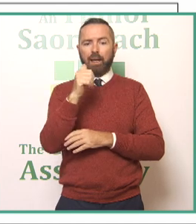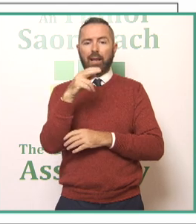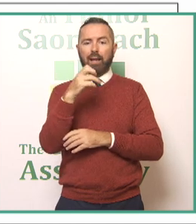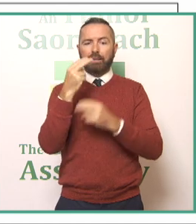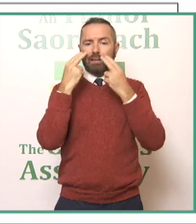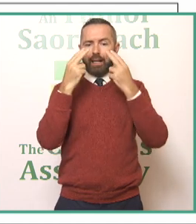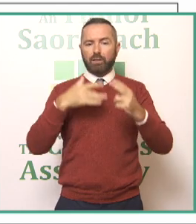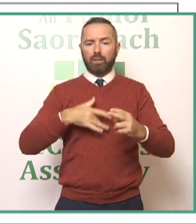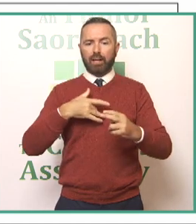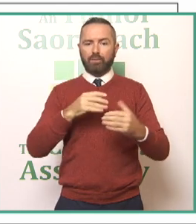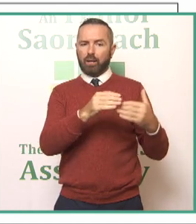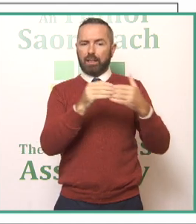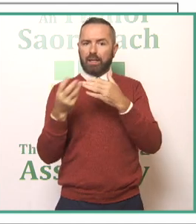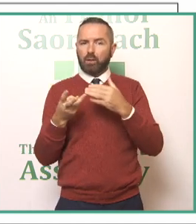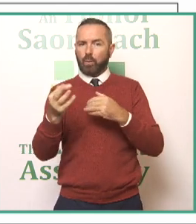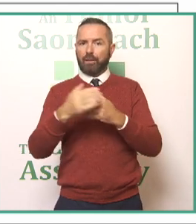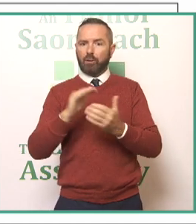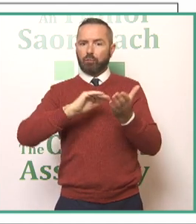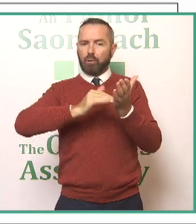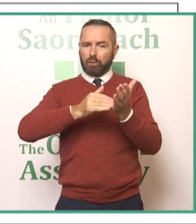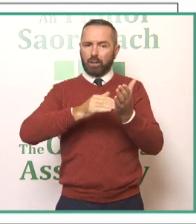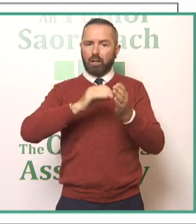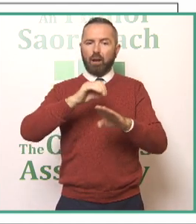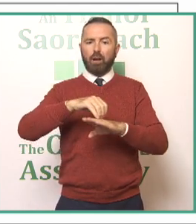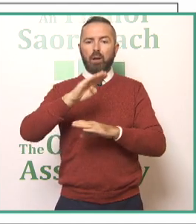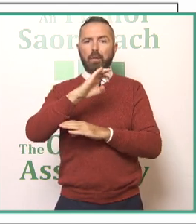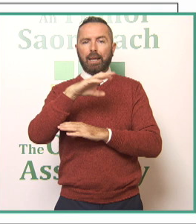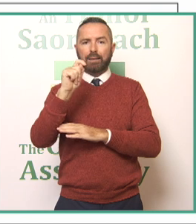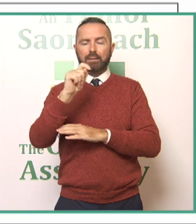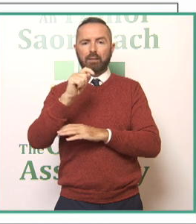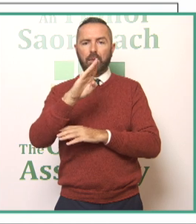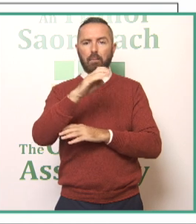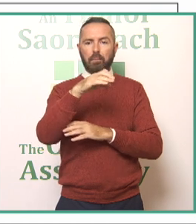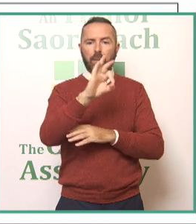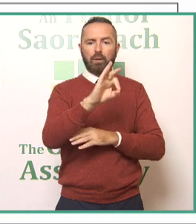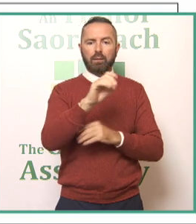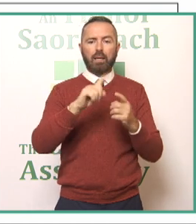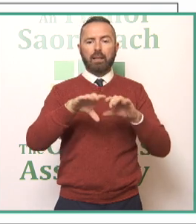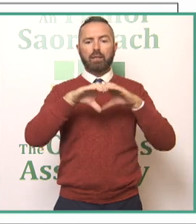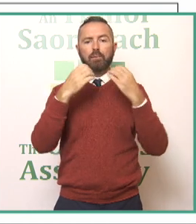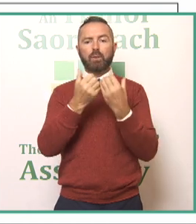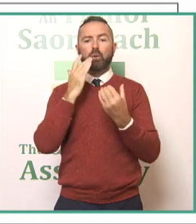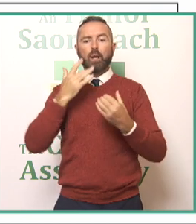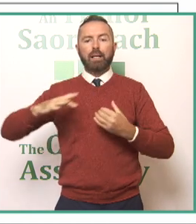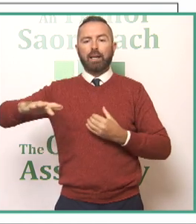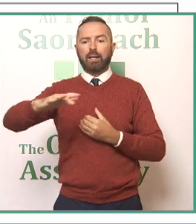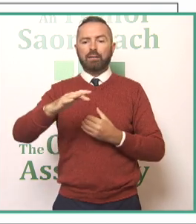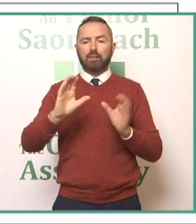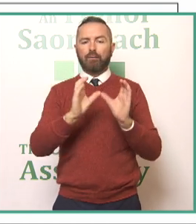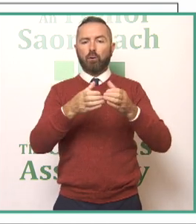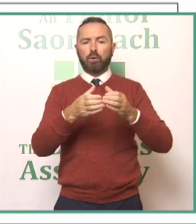sort of leading the charge on the restoration on the blanket bogs. The Community Wetlands Forum is just an